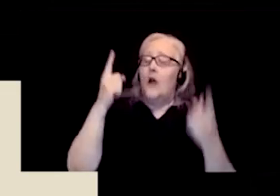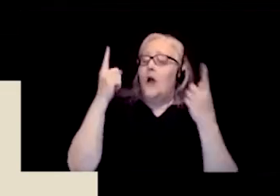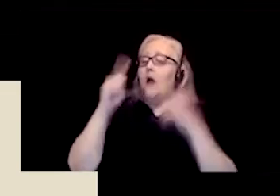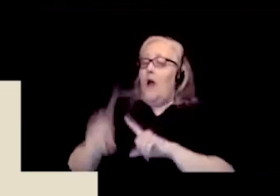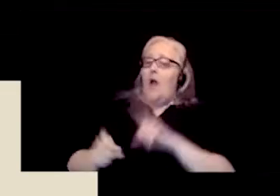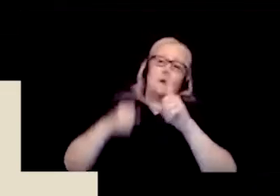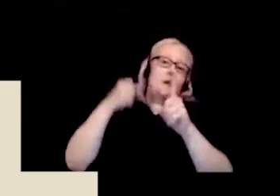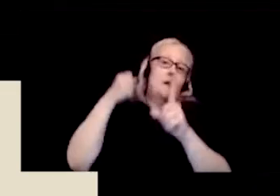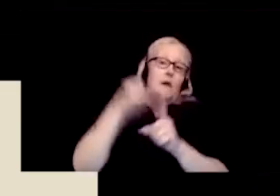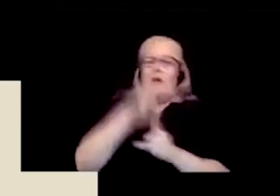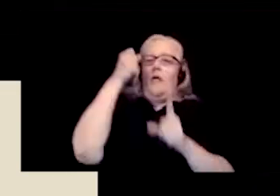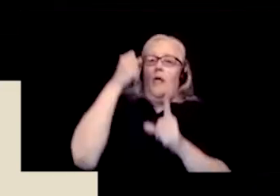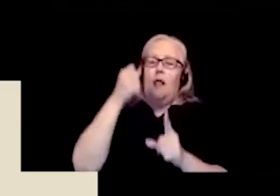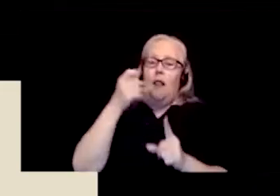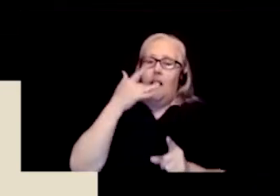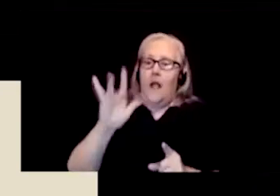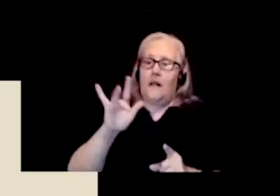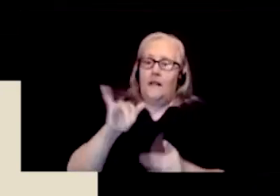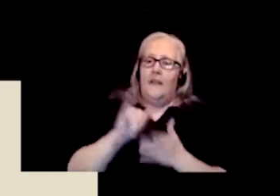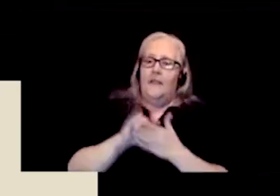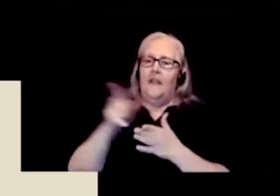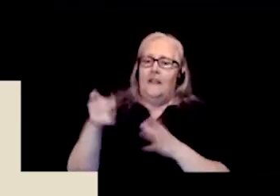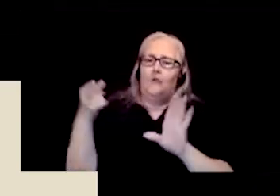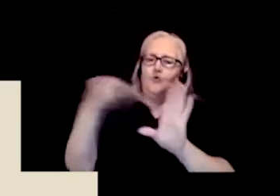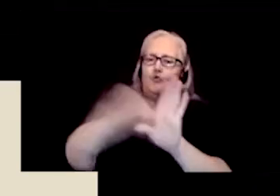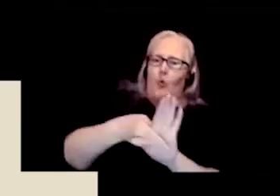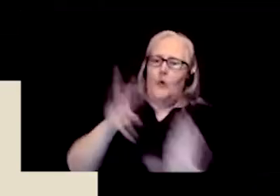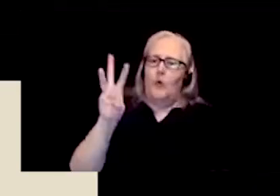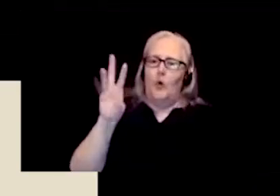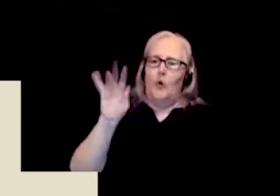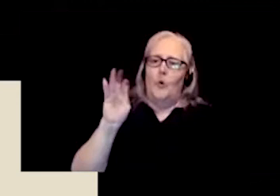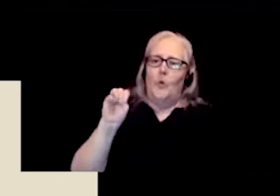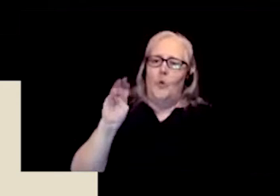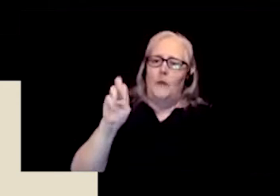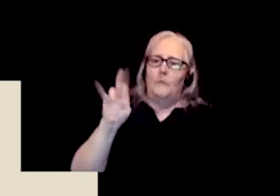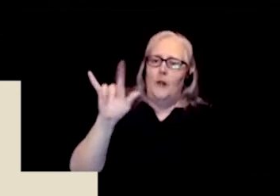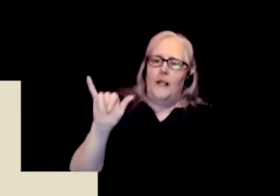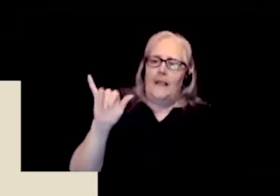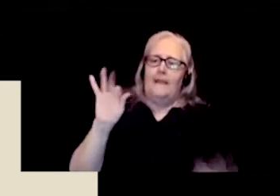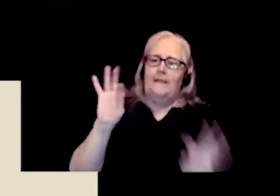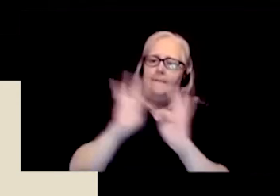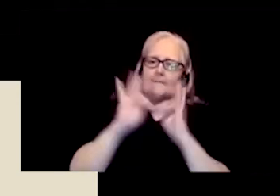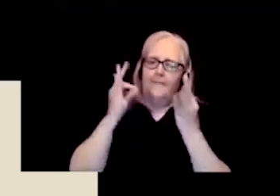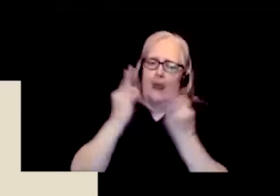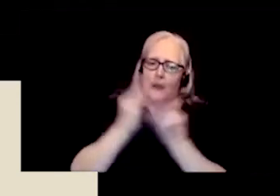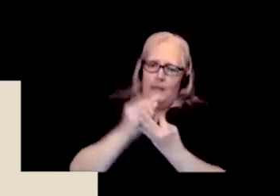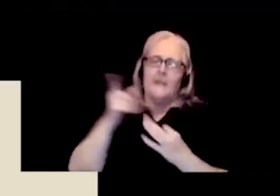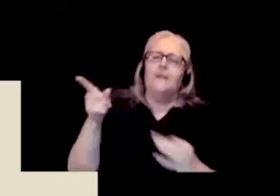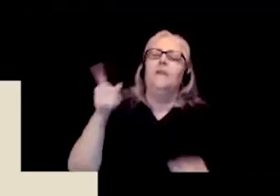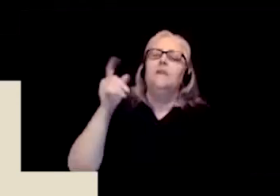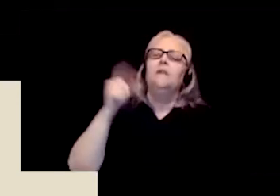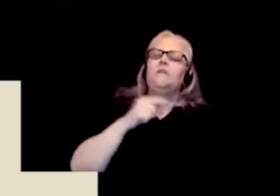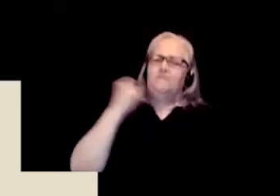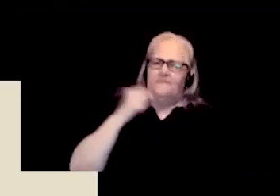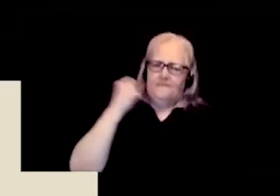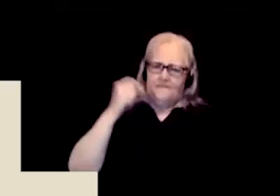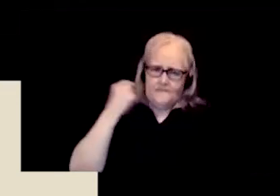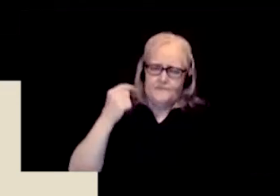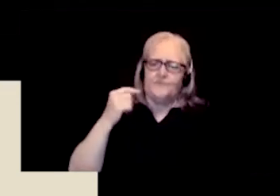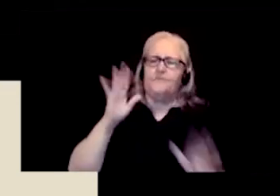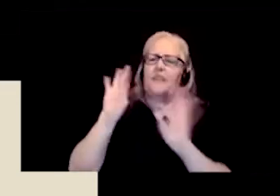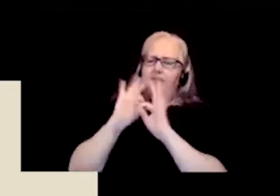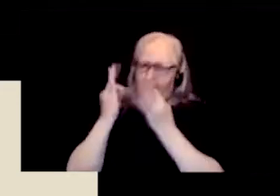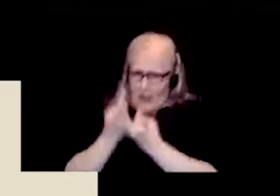Daquan, to the Wimberly family, when Bishop Jerry Wimberly, with compassion and love for this little boy, 2 years